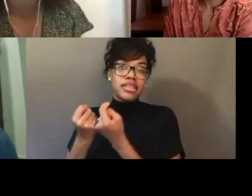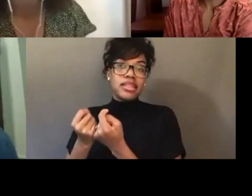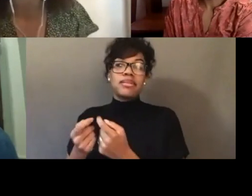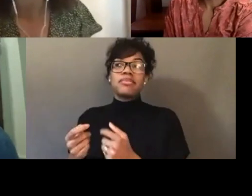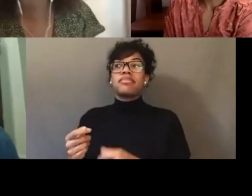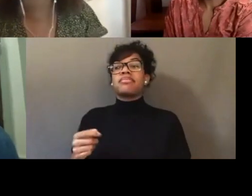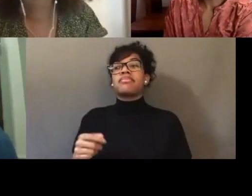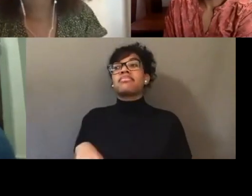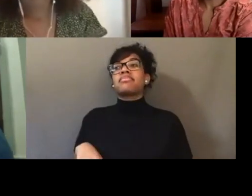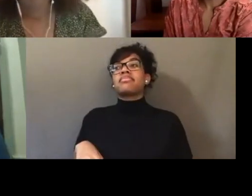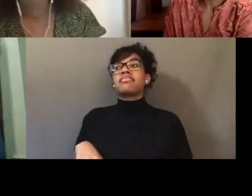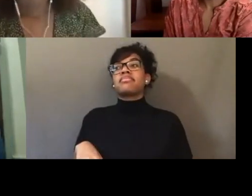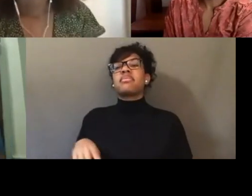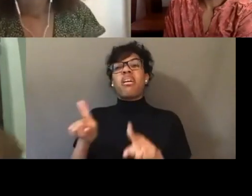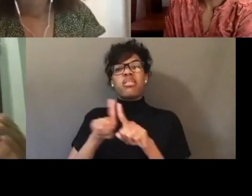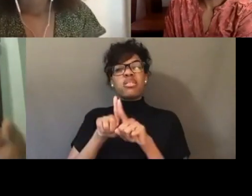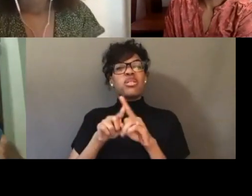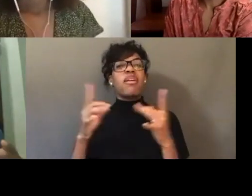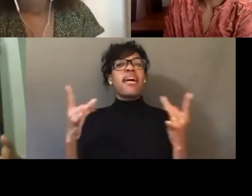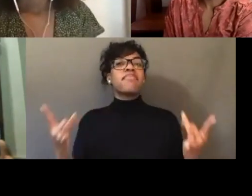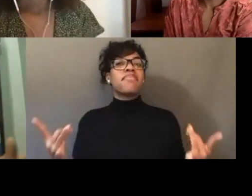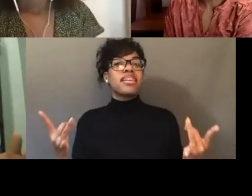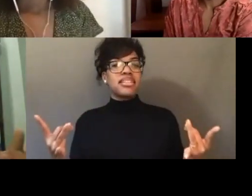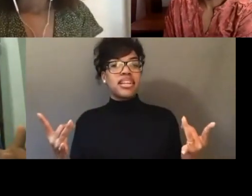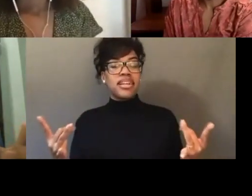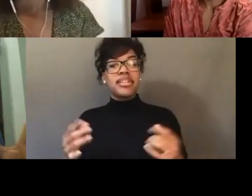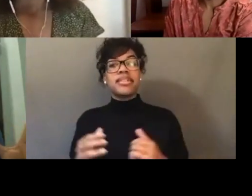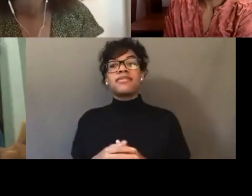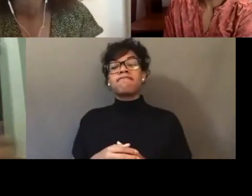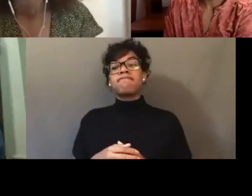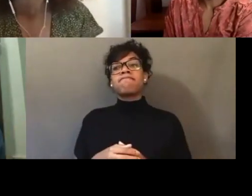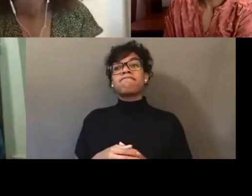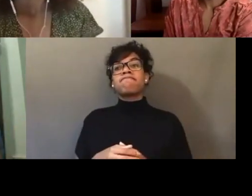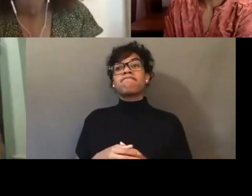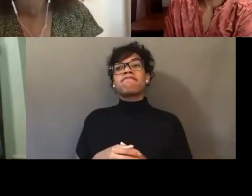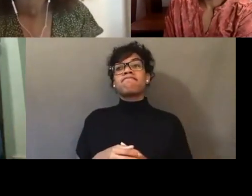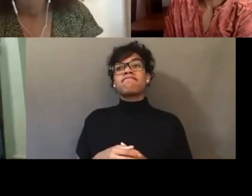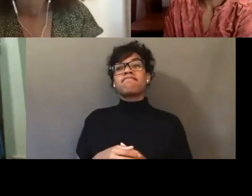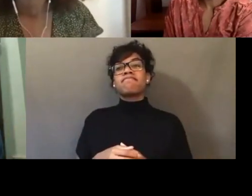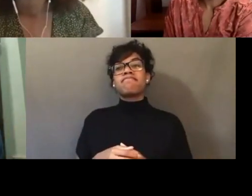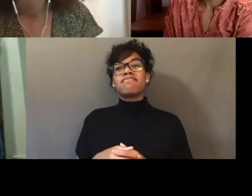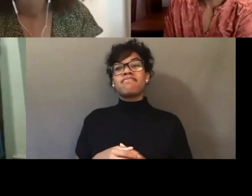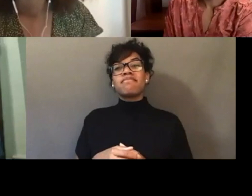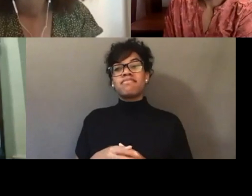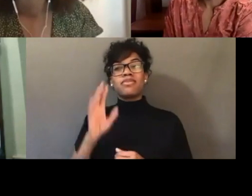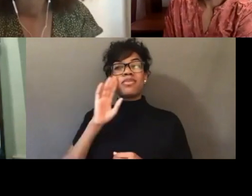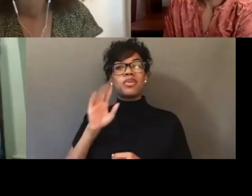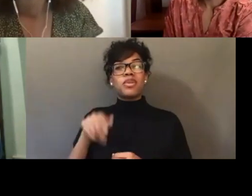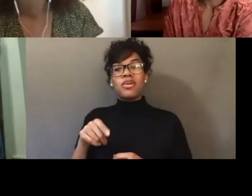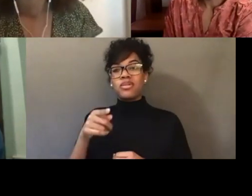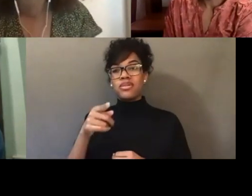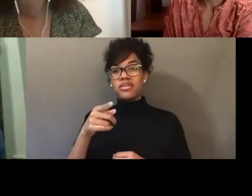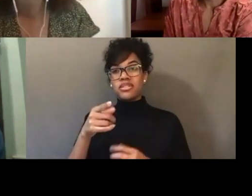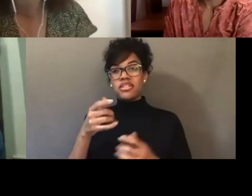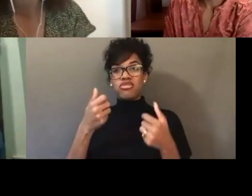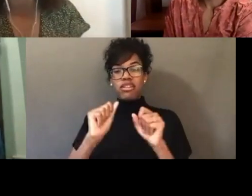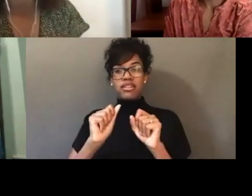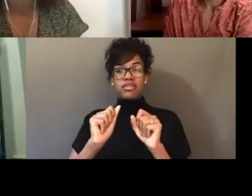morning, you know, I was in between scrambling to like, put the finishing touches on my lesson for